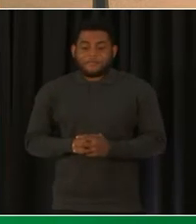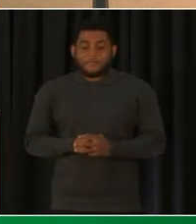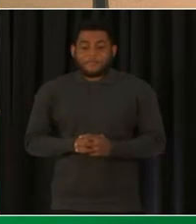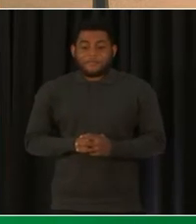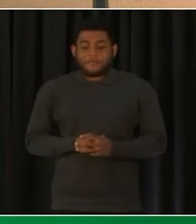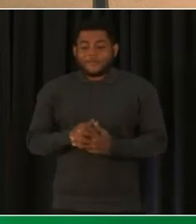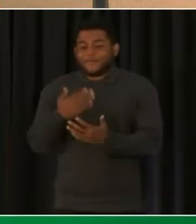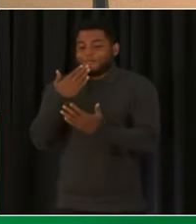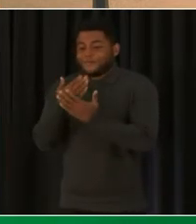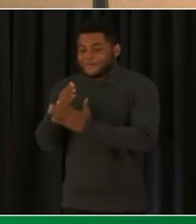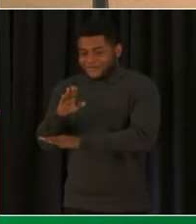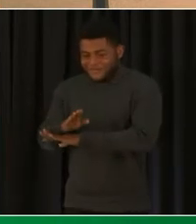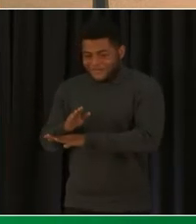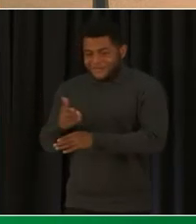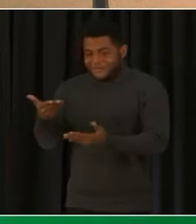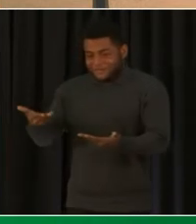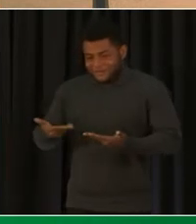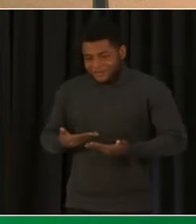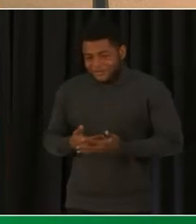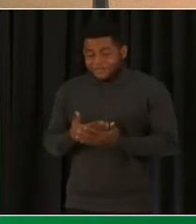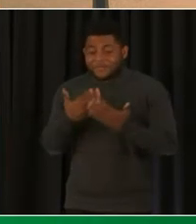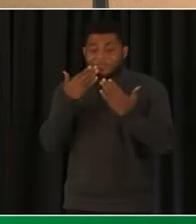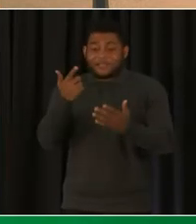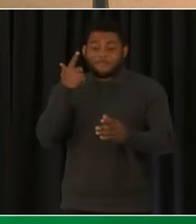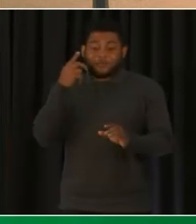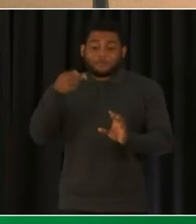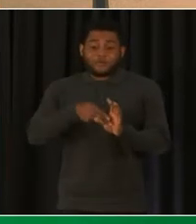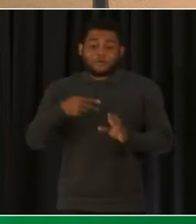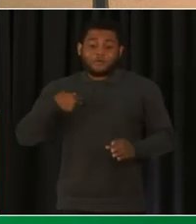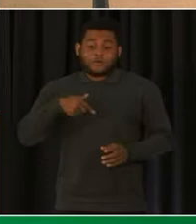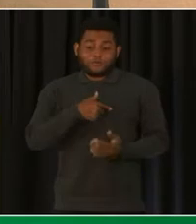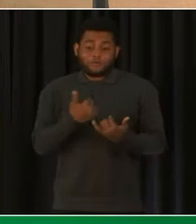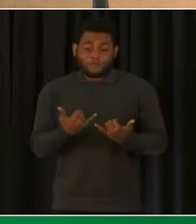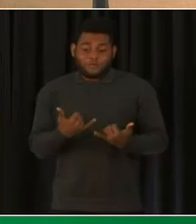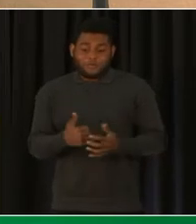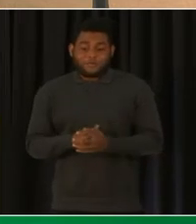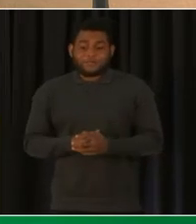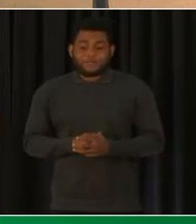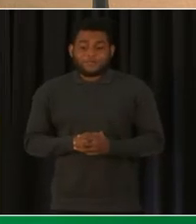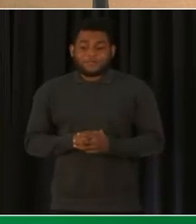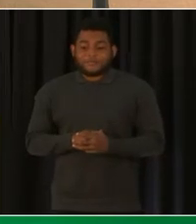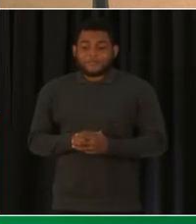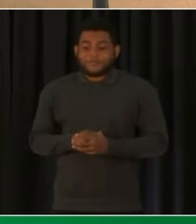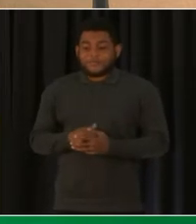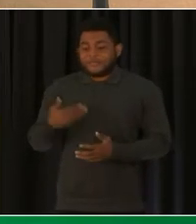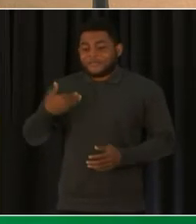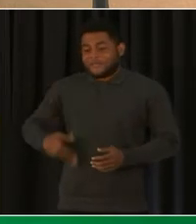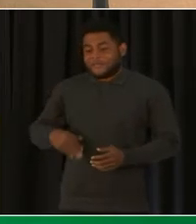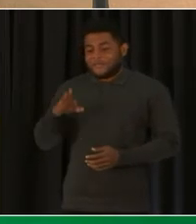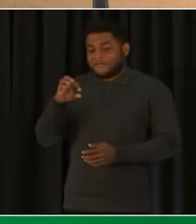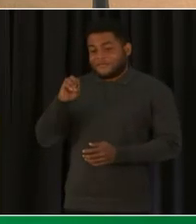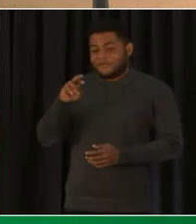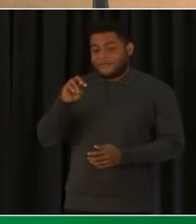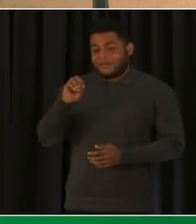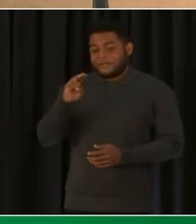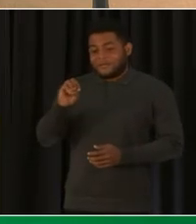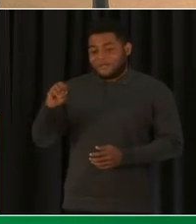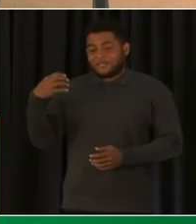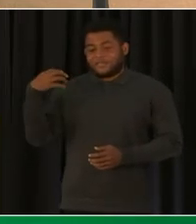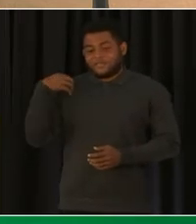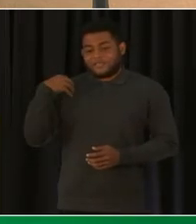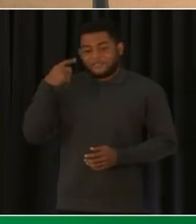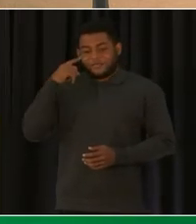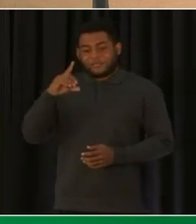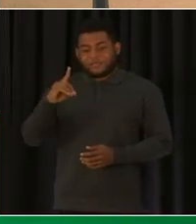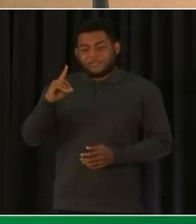Good evening. Welcome, everyone. Thank you for joining us this evening. I am Louis Farabee, Chancellor for the District of Columbia